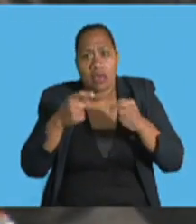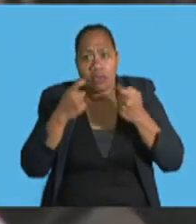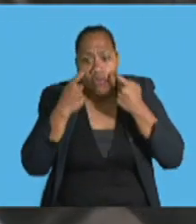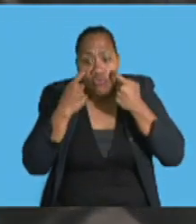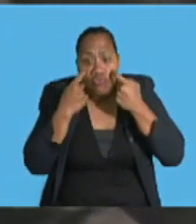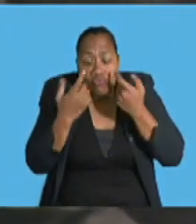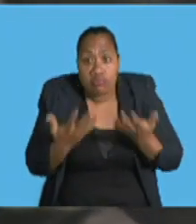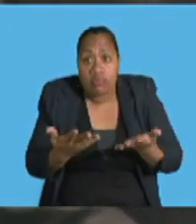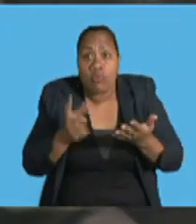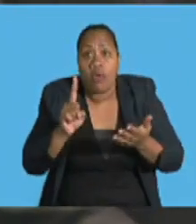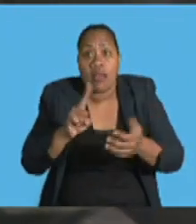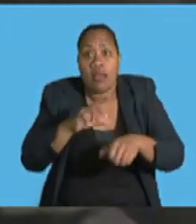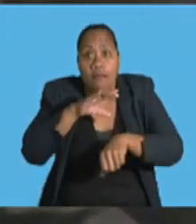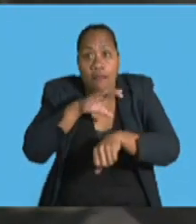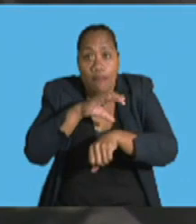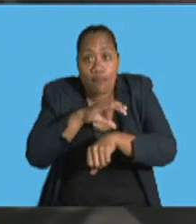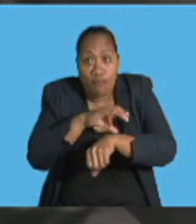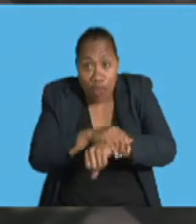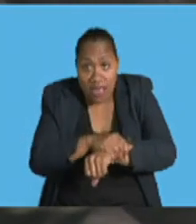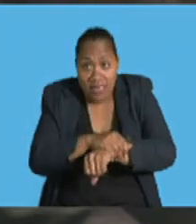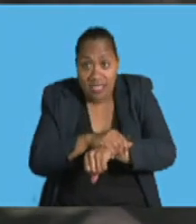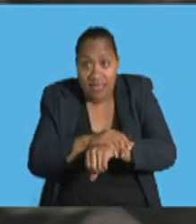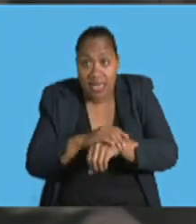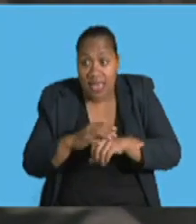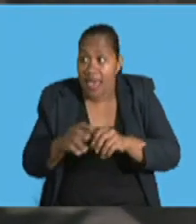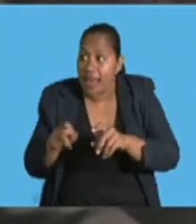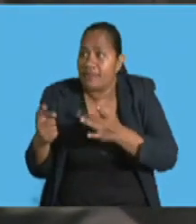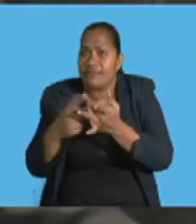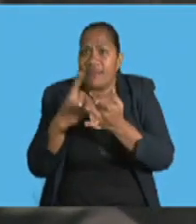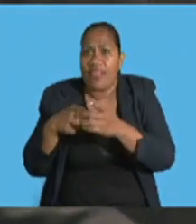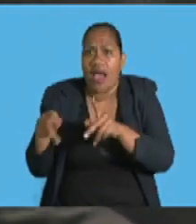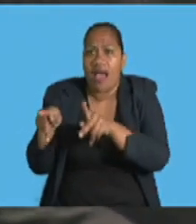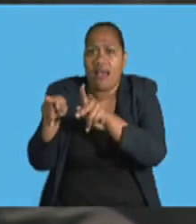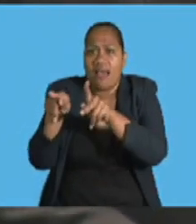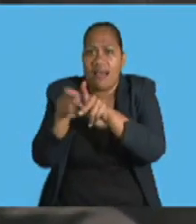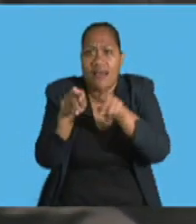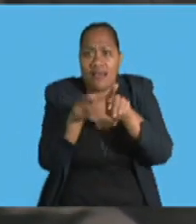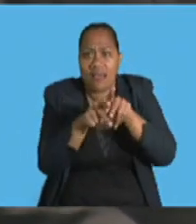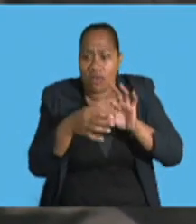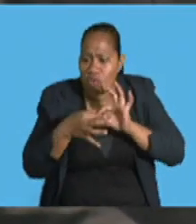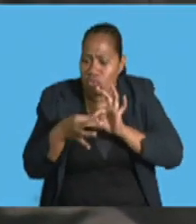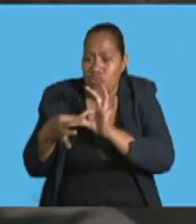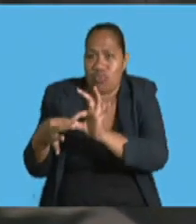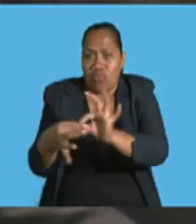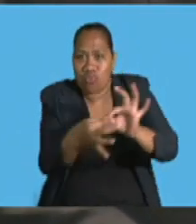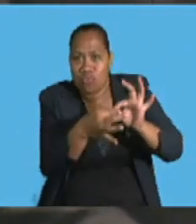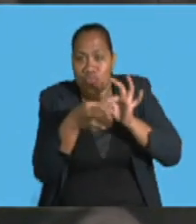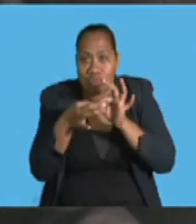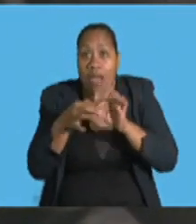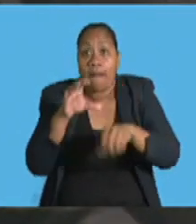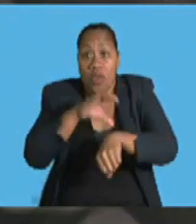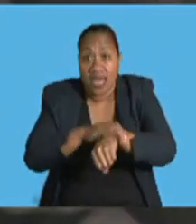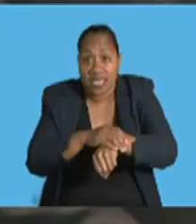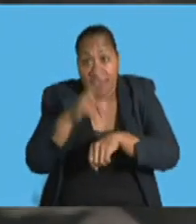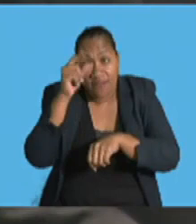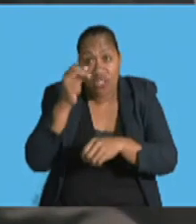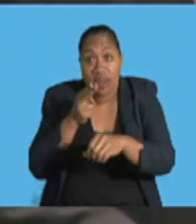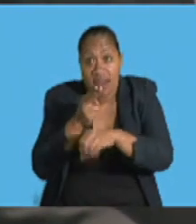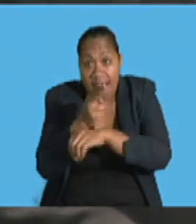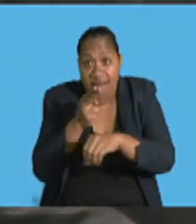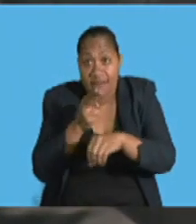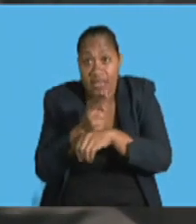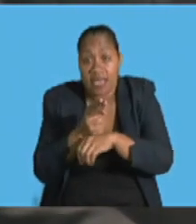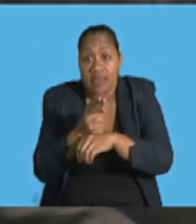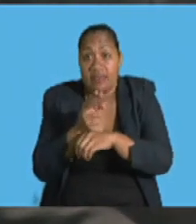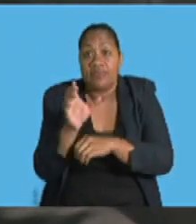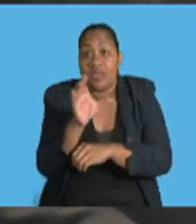and concerted joint stakeholder efforts by police, the Fiji Navy, Fiji Customs and Immigration,